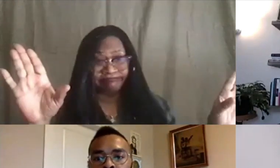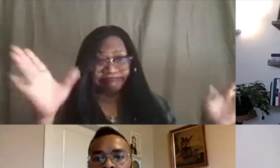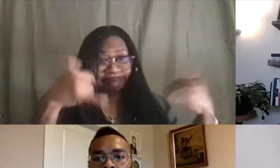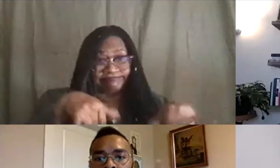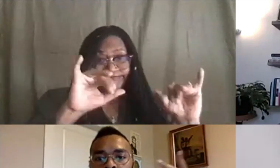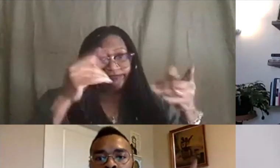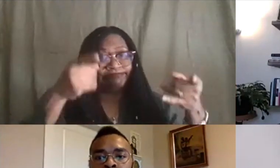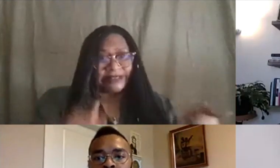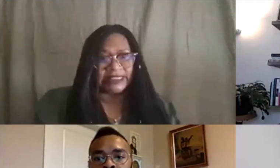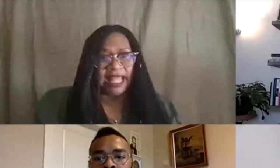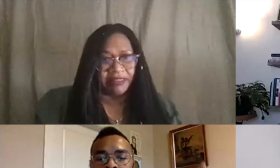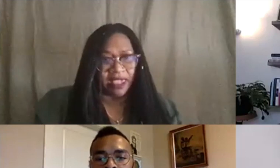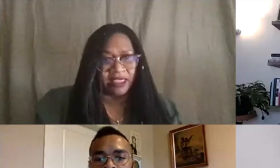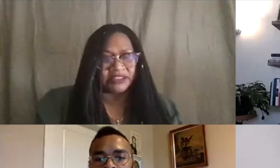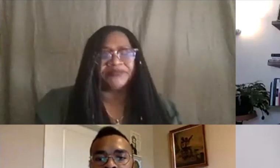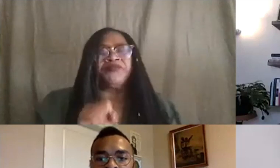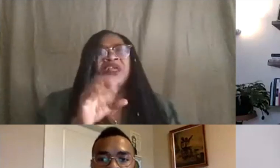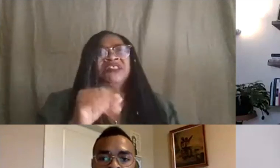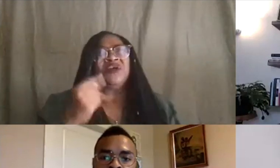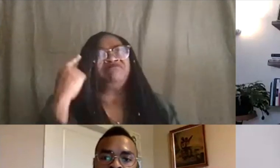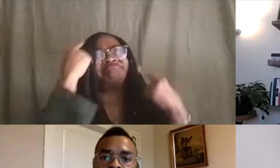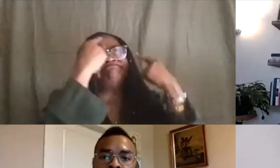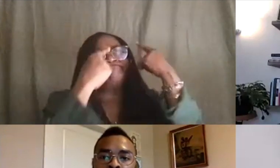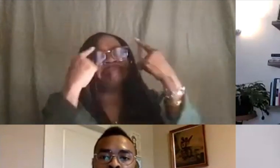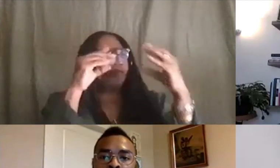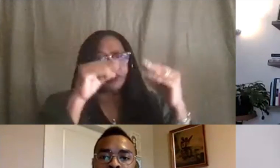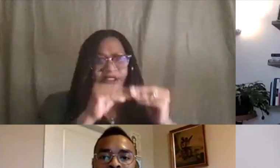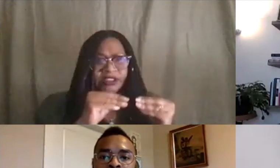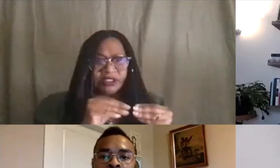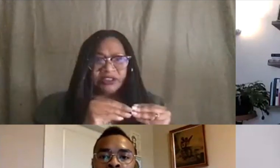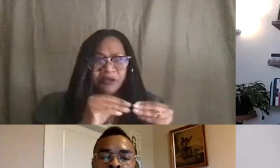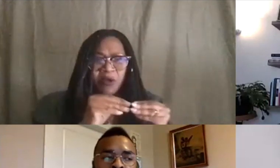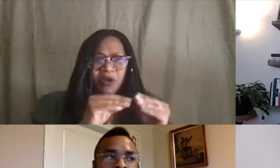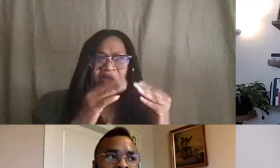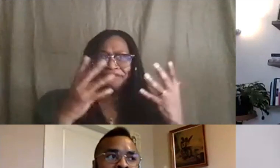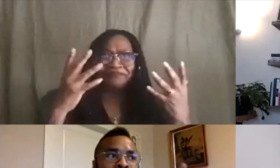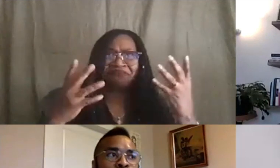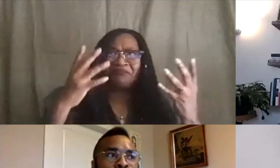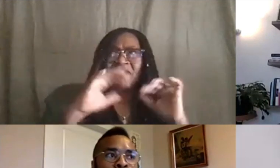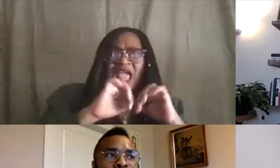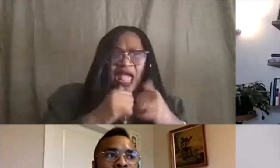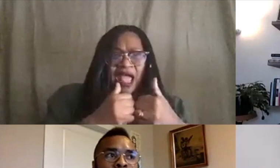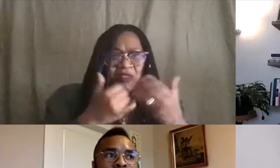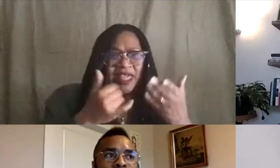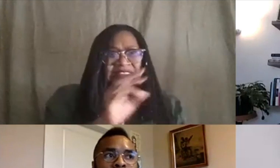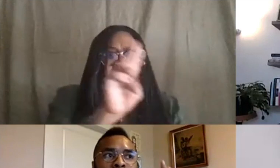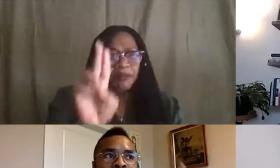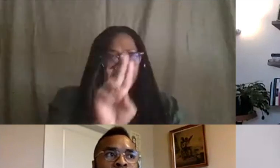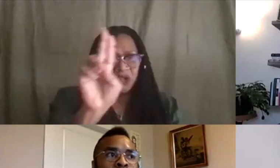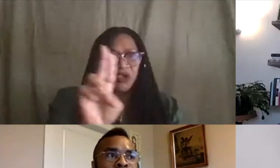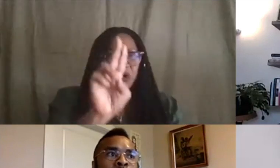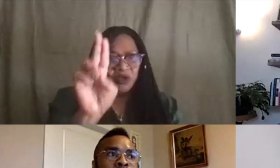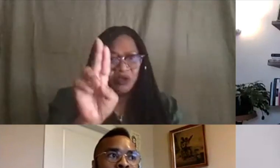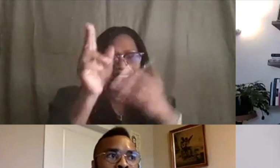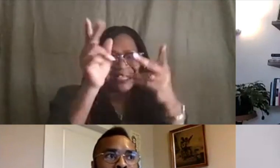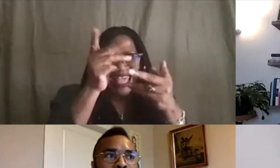so when we start to think about this further, you know, how this has been used as a place